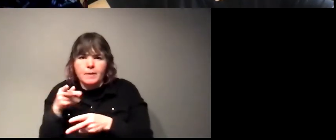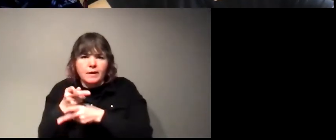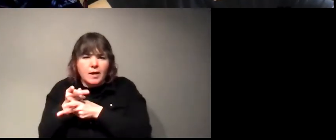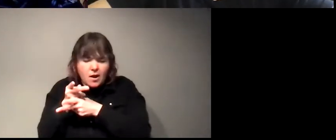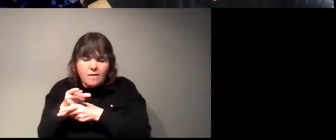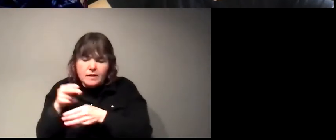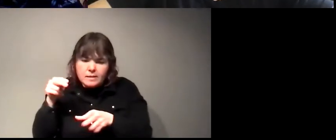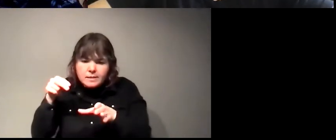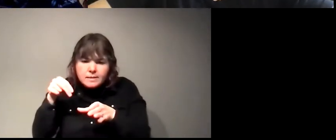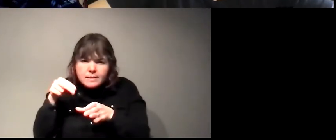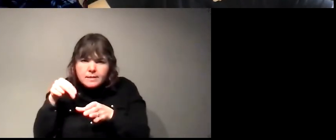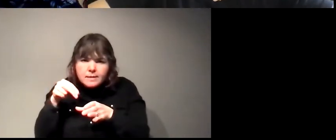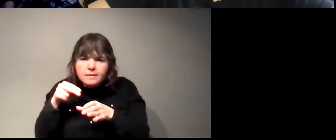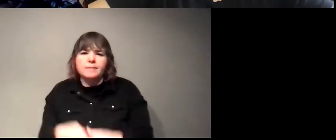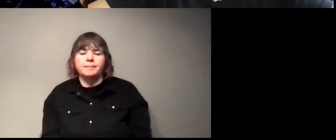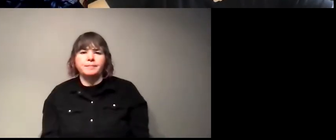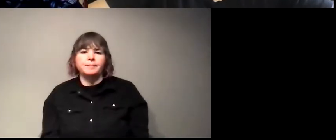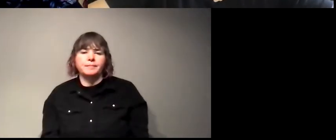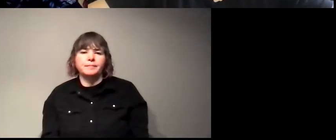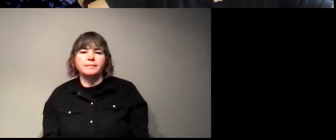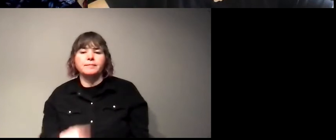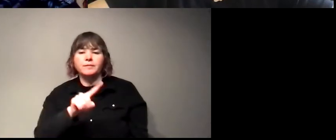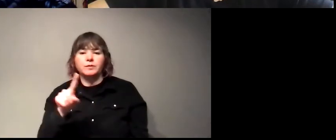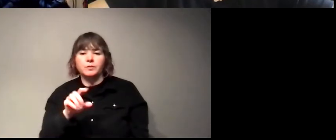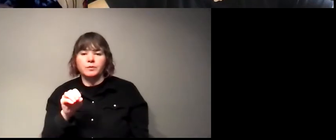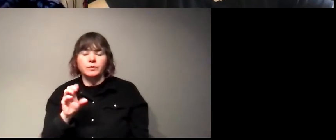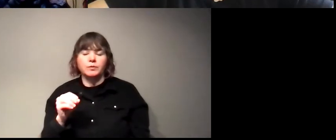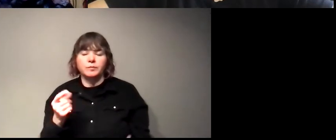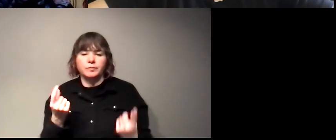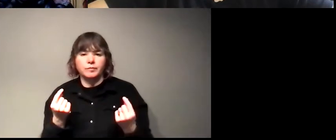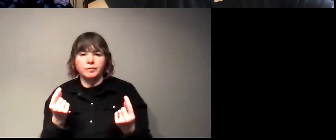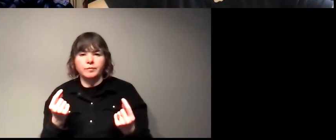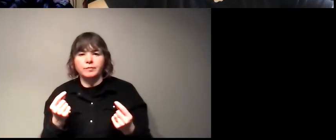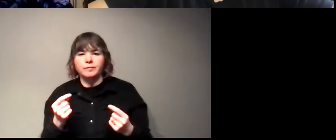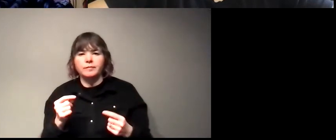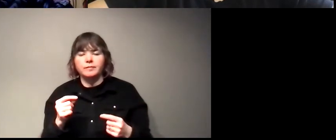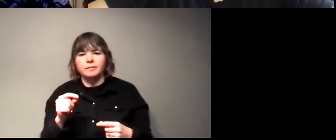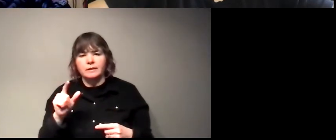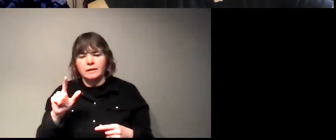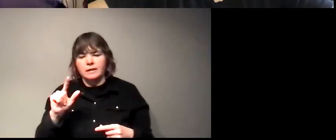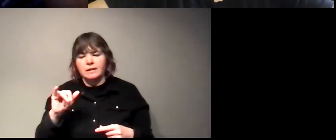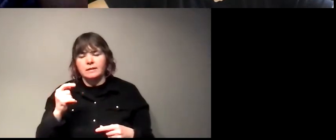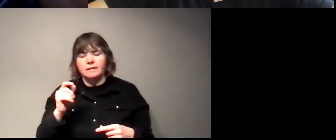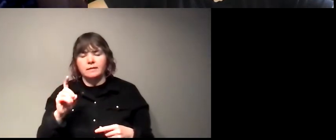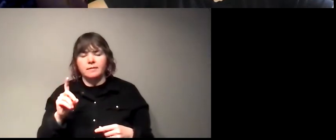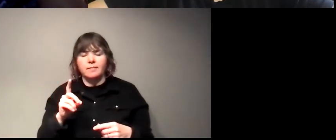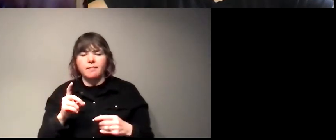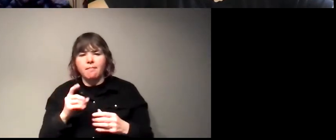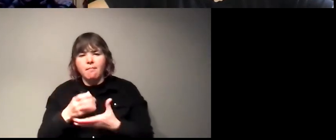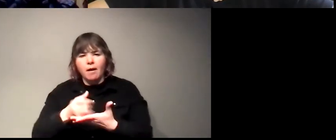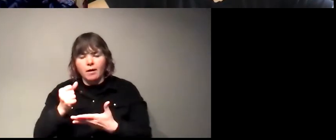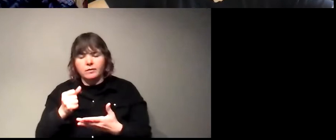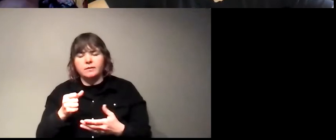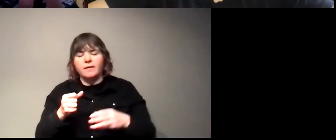very delicately with their tongues. So at the zoo, we have what are called Lixit bottles. So little bottles with the little ball in the